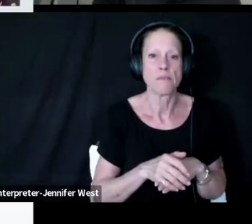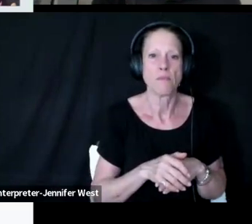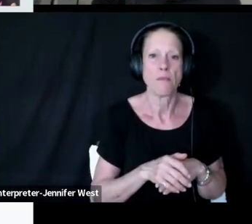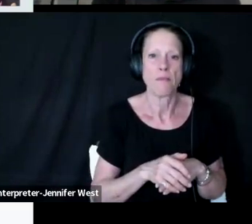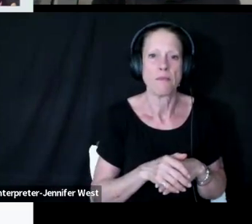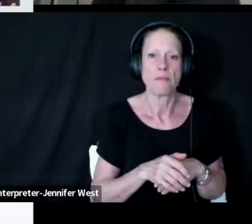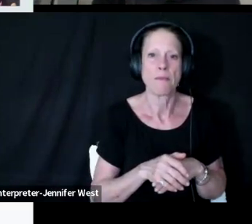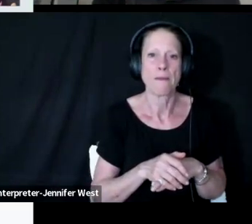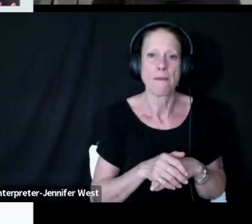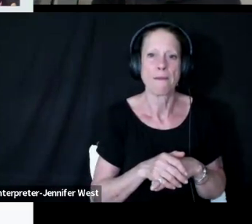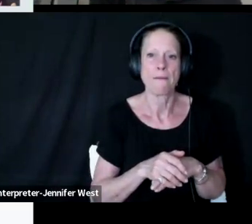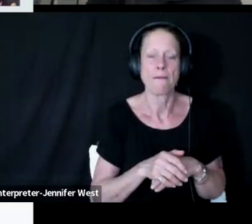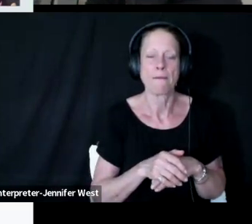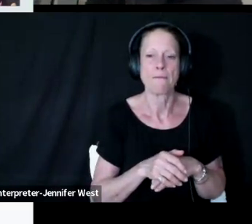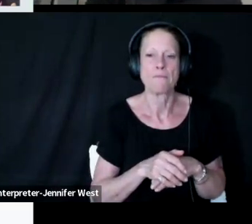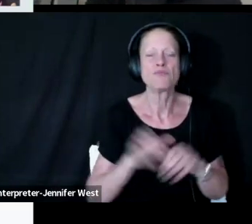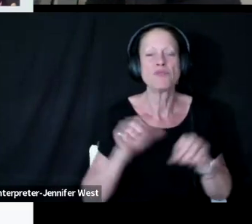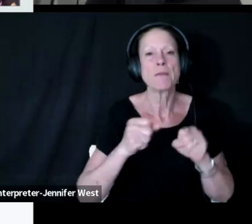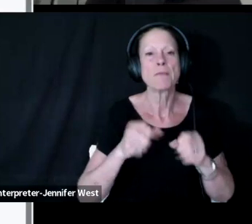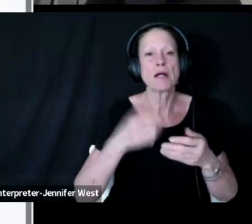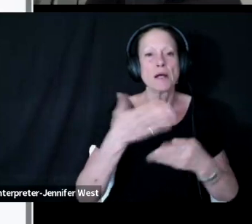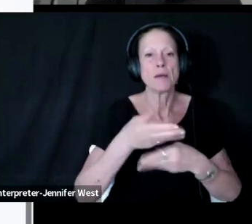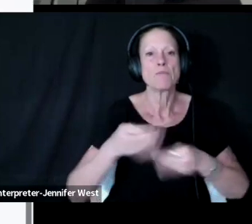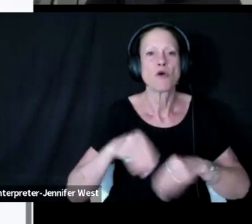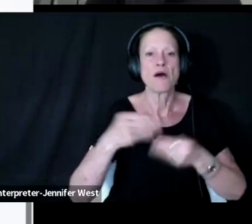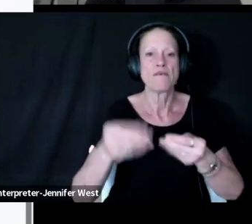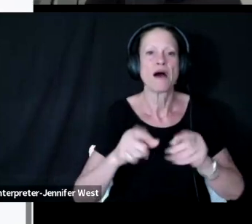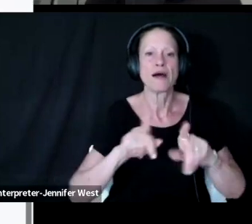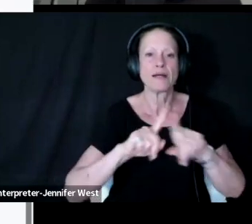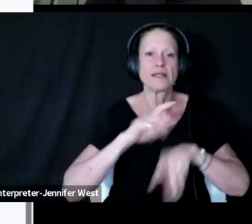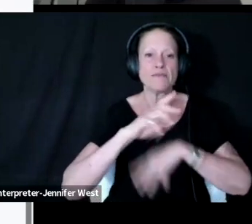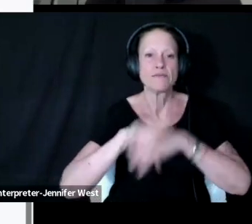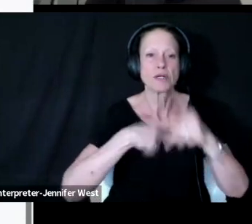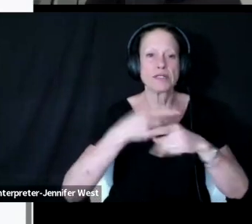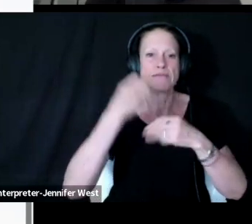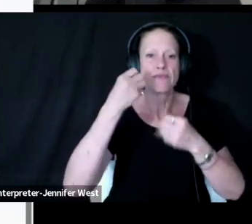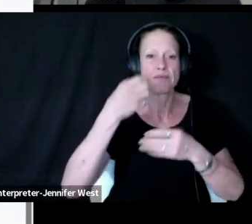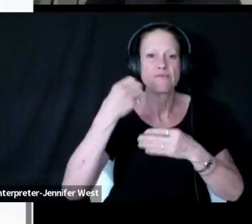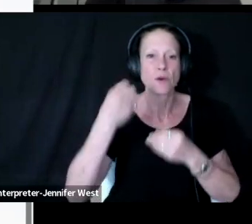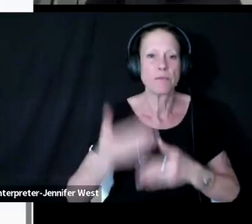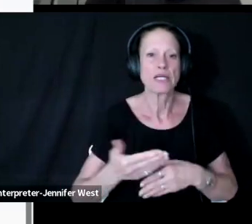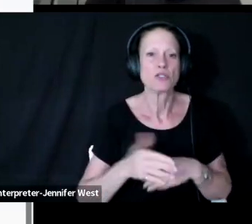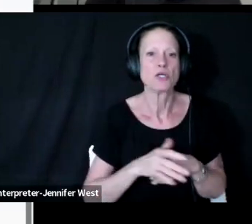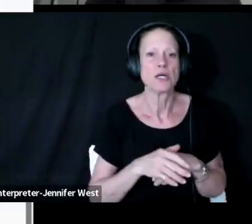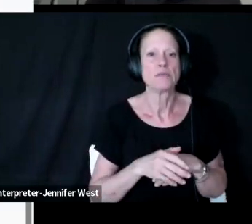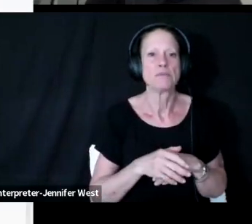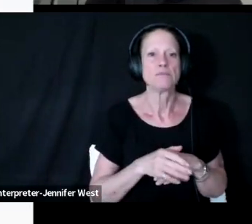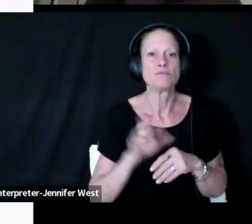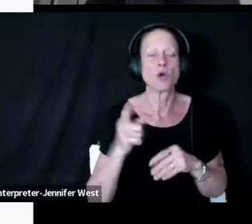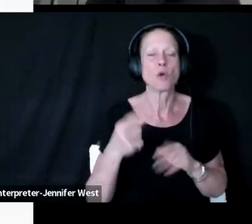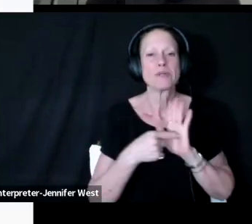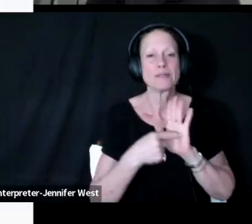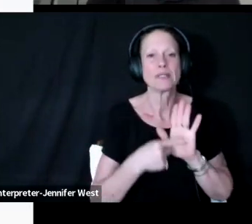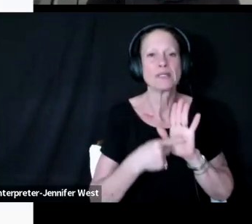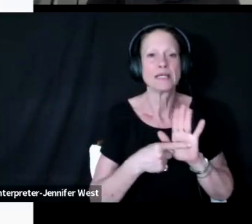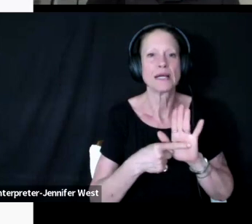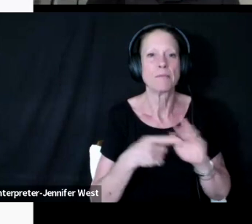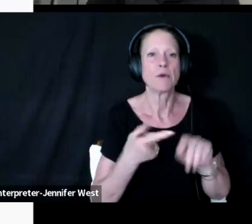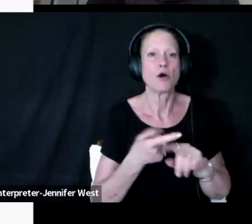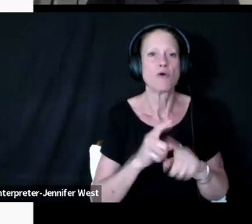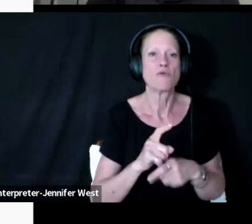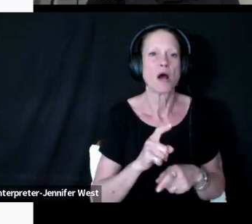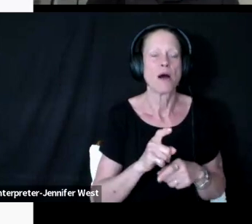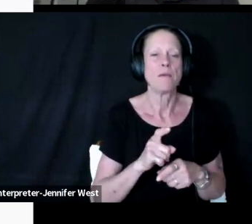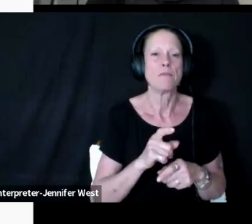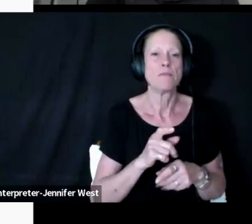different types of information. So here's a quick example of a journal entry from, let's say, a